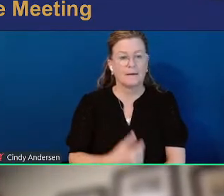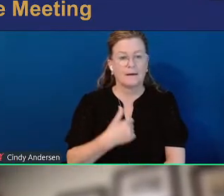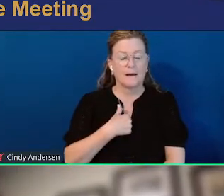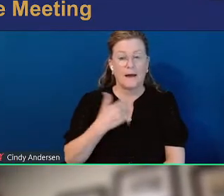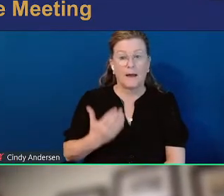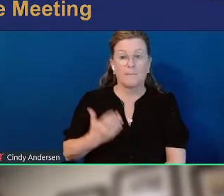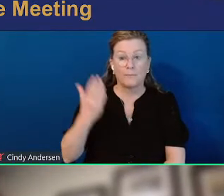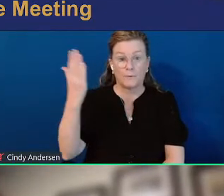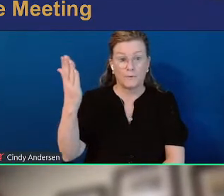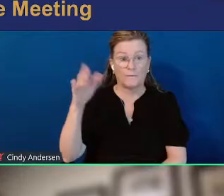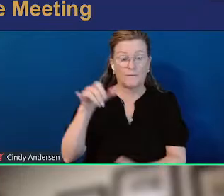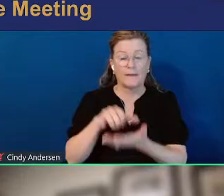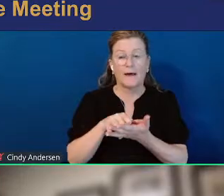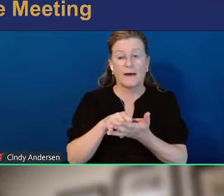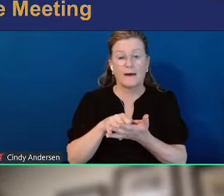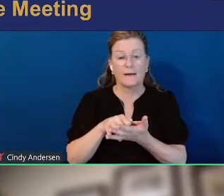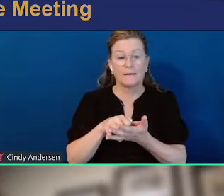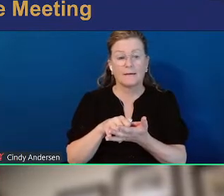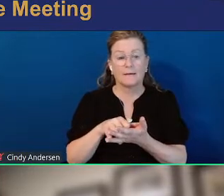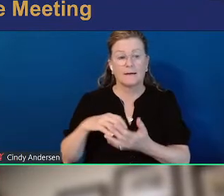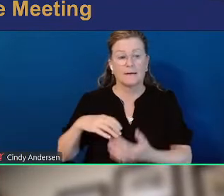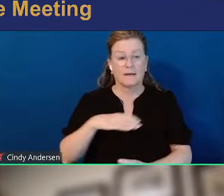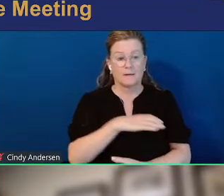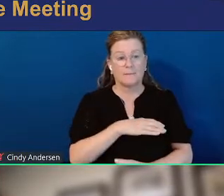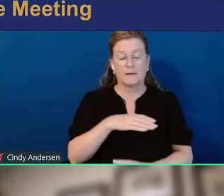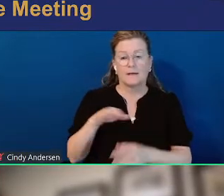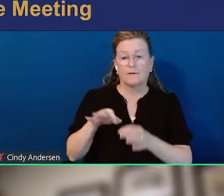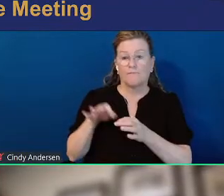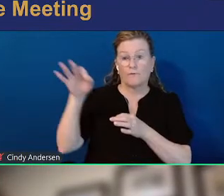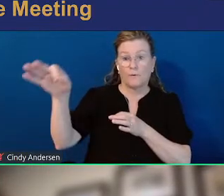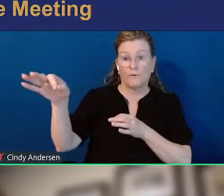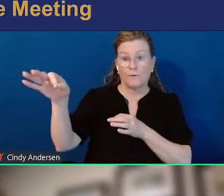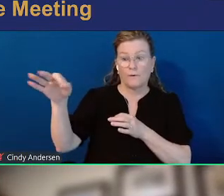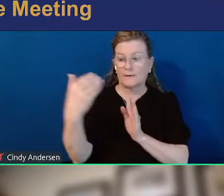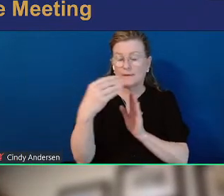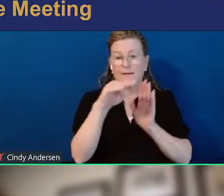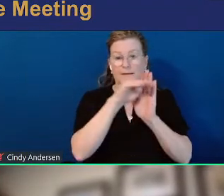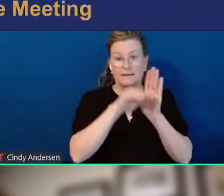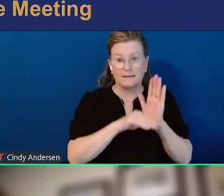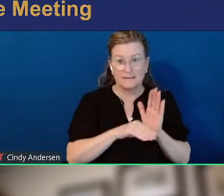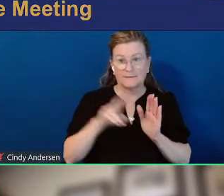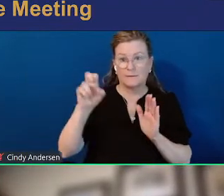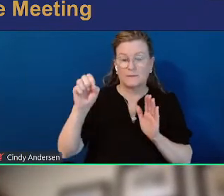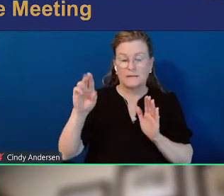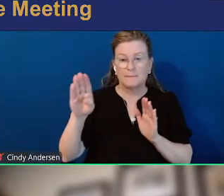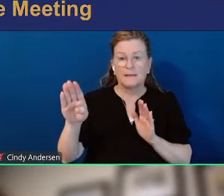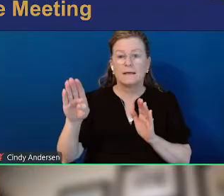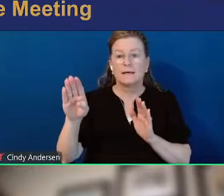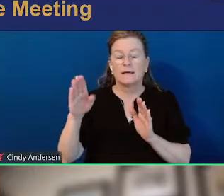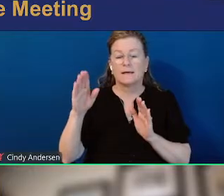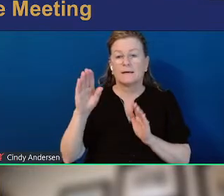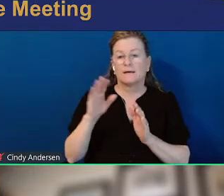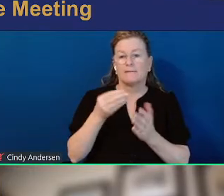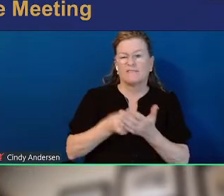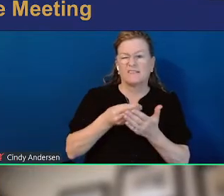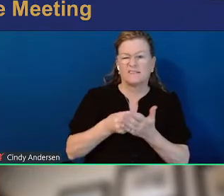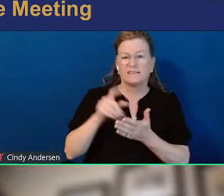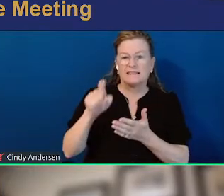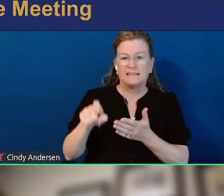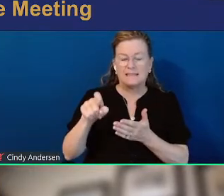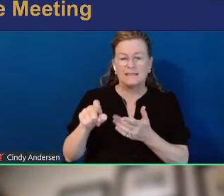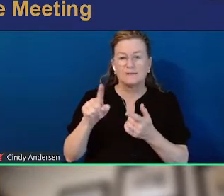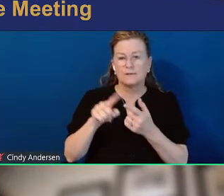I move that the committee forward the list of USDB fiscal needs